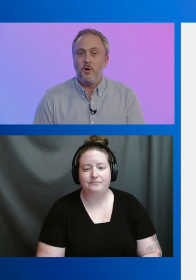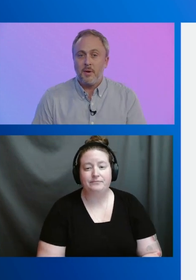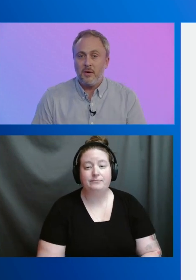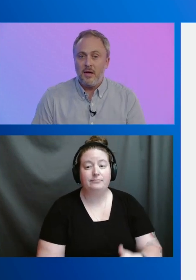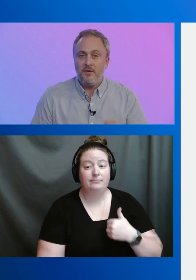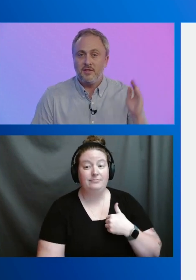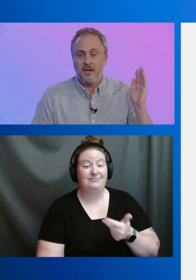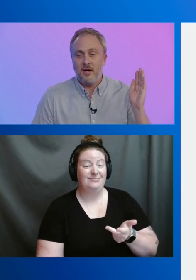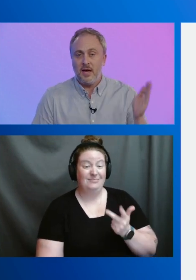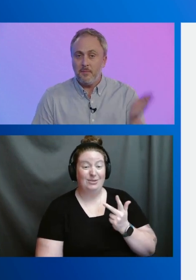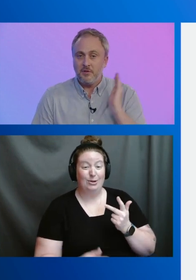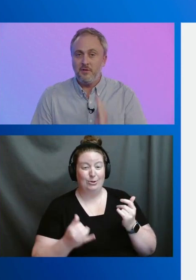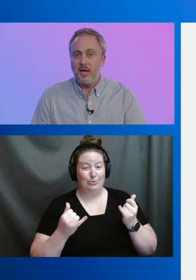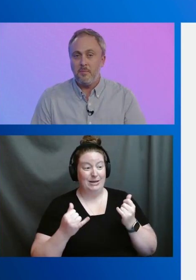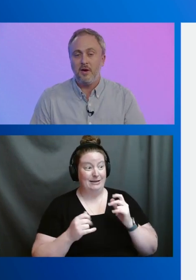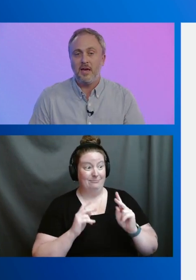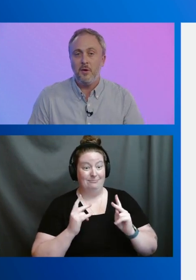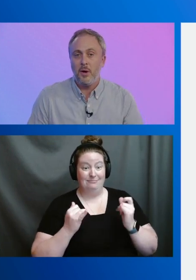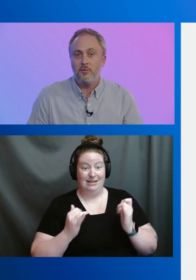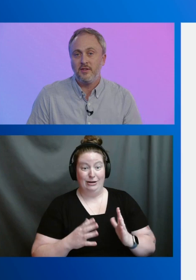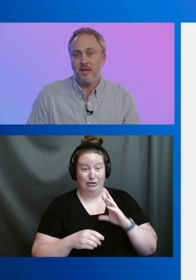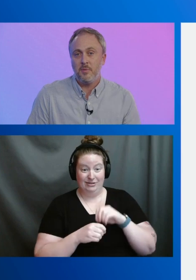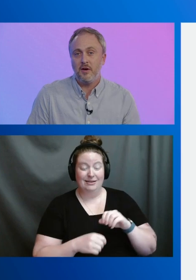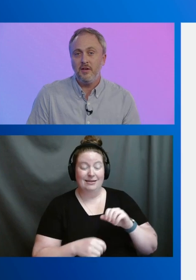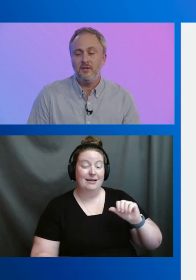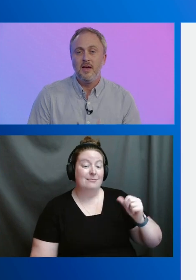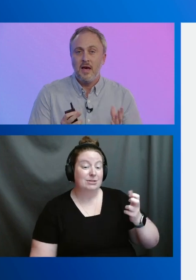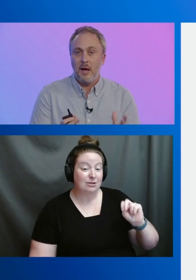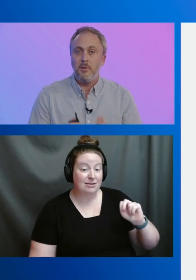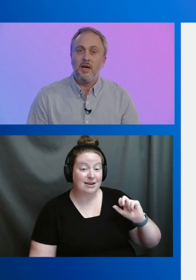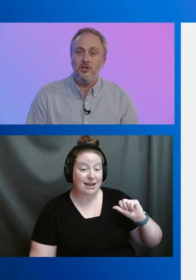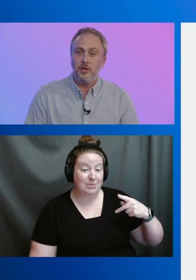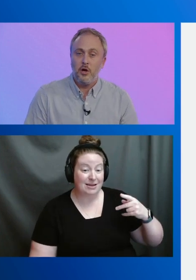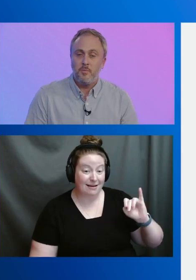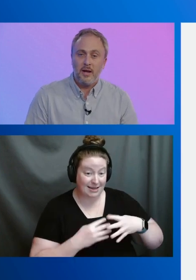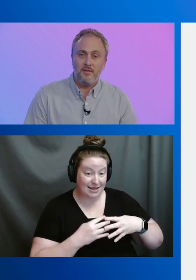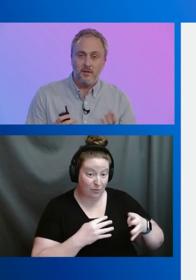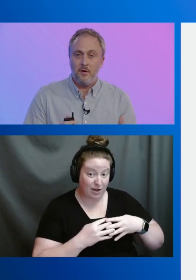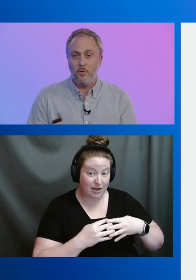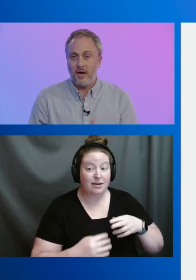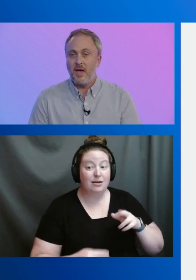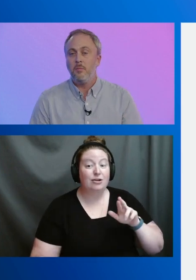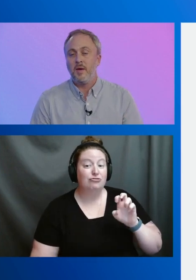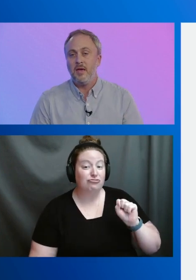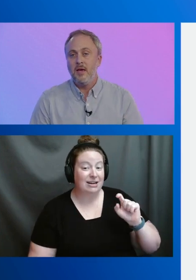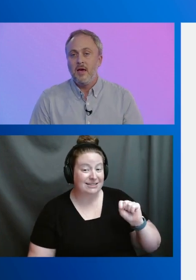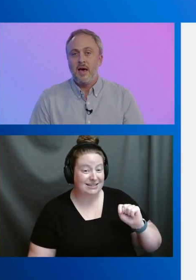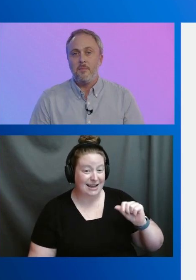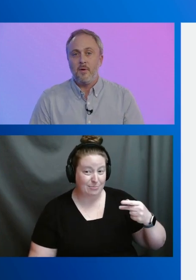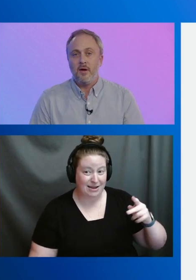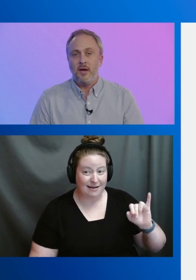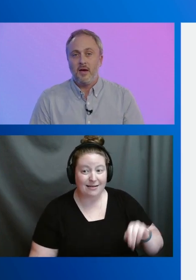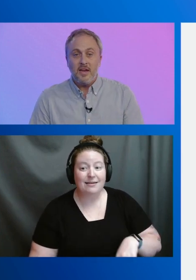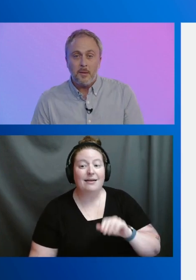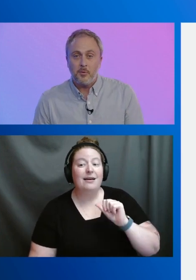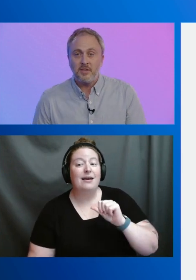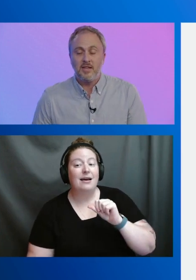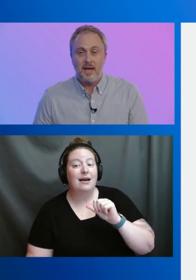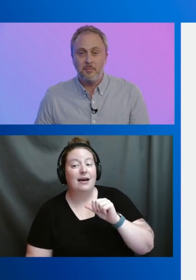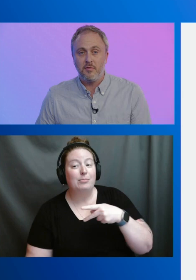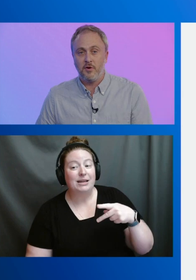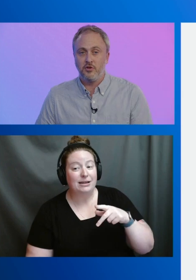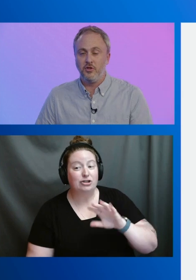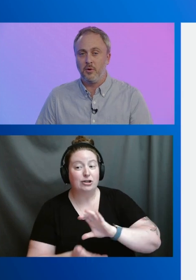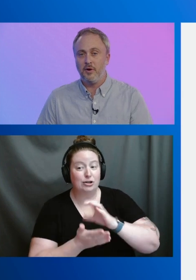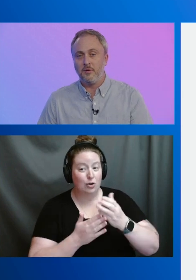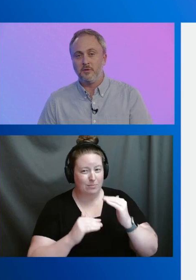going to talk about here is Amazon API Gateway REST APIs, Application Load Balancer, or ALB, and my AWS